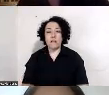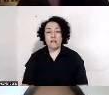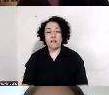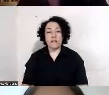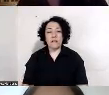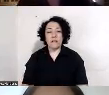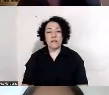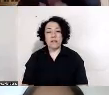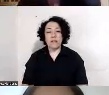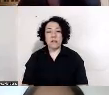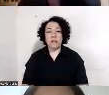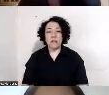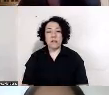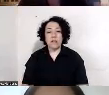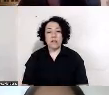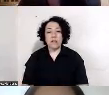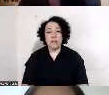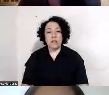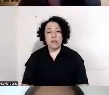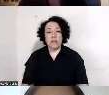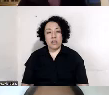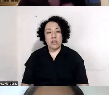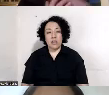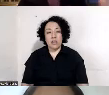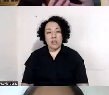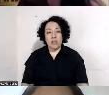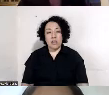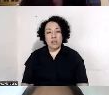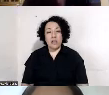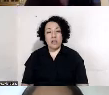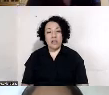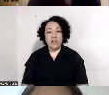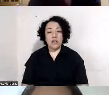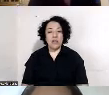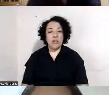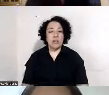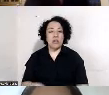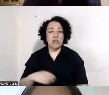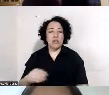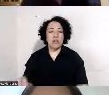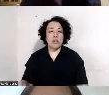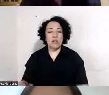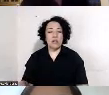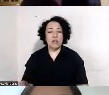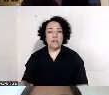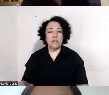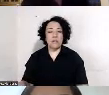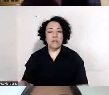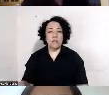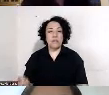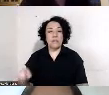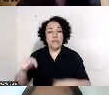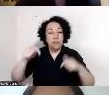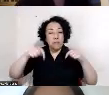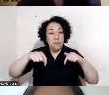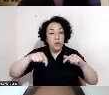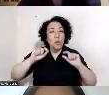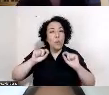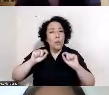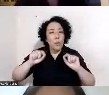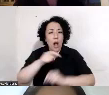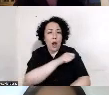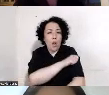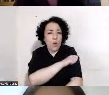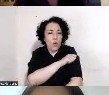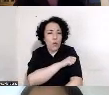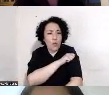them were actually identified, and that's a very positive finding. E aqui nós temos comentários de alunos na tela